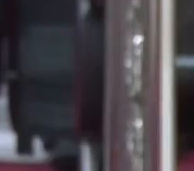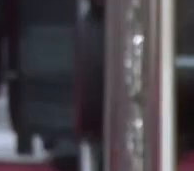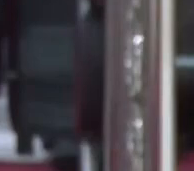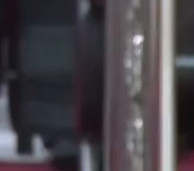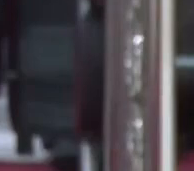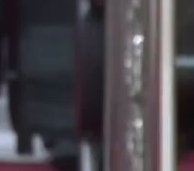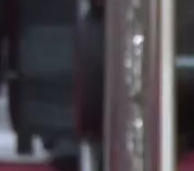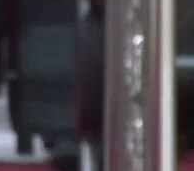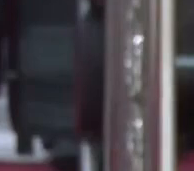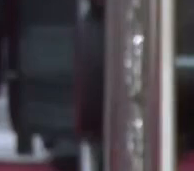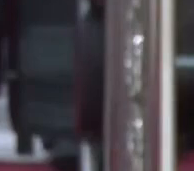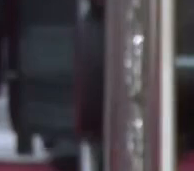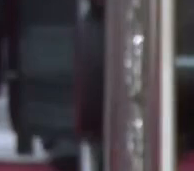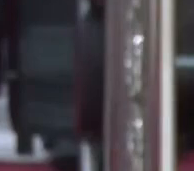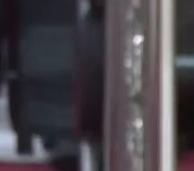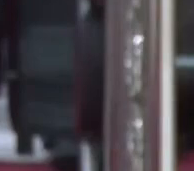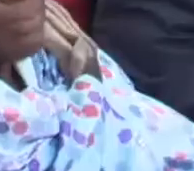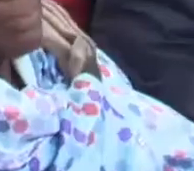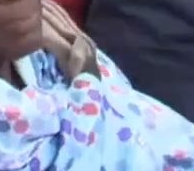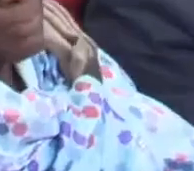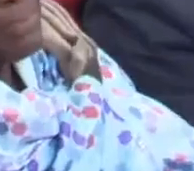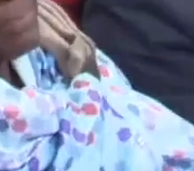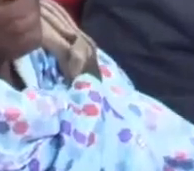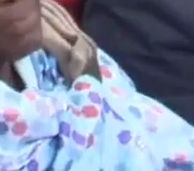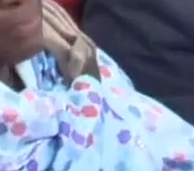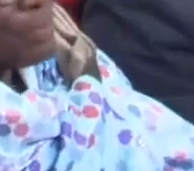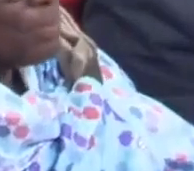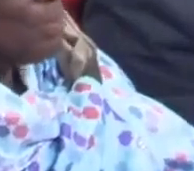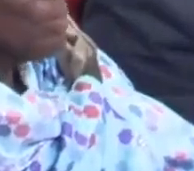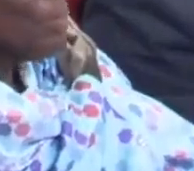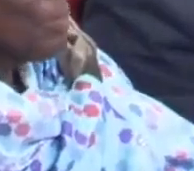Tonight, God will enlarge your vision.